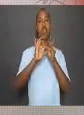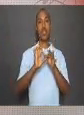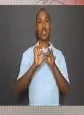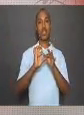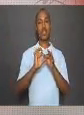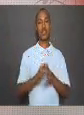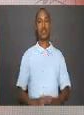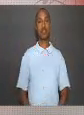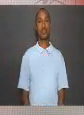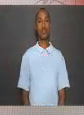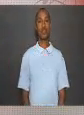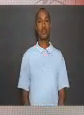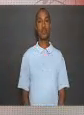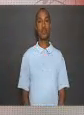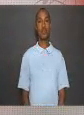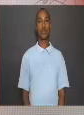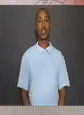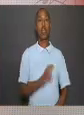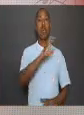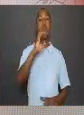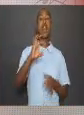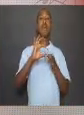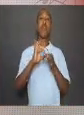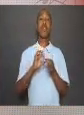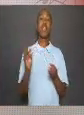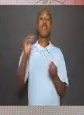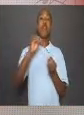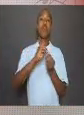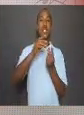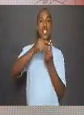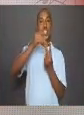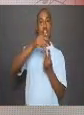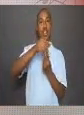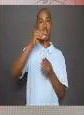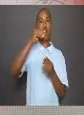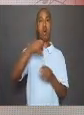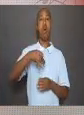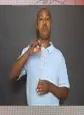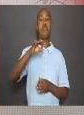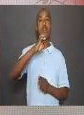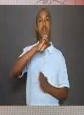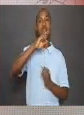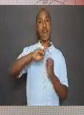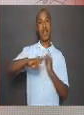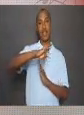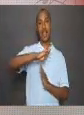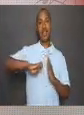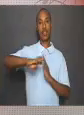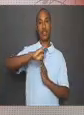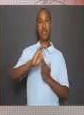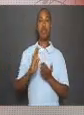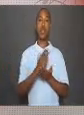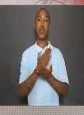bonds. While covalent bonds involve the sharing of valence electrons